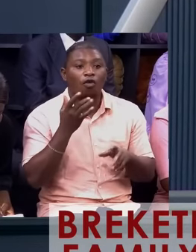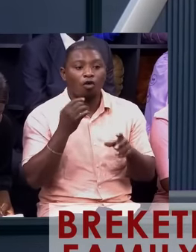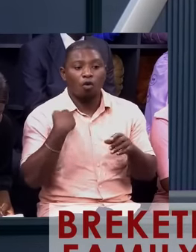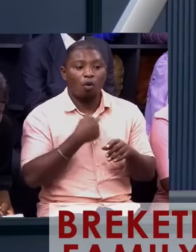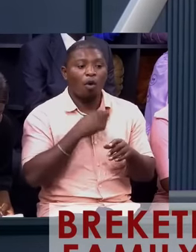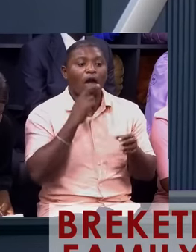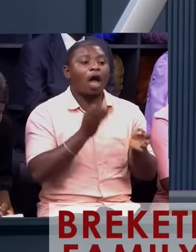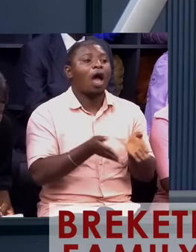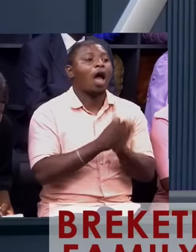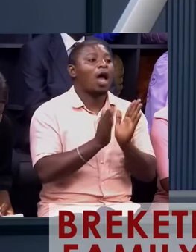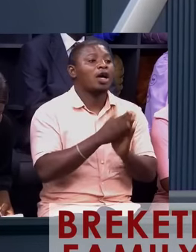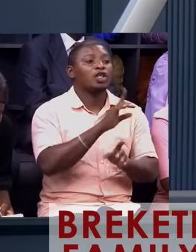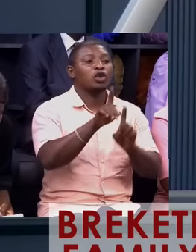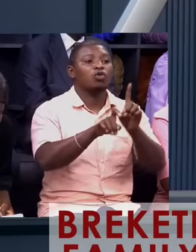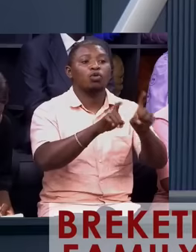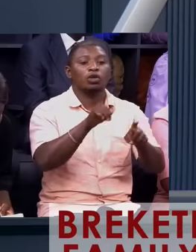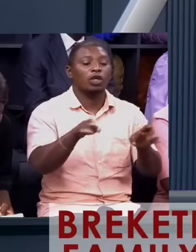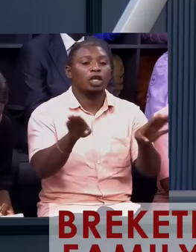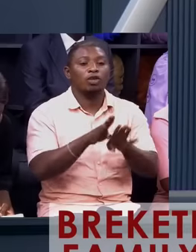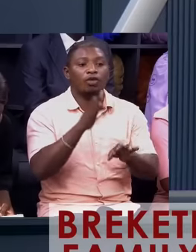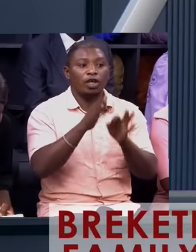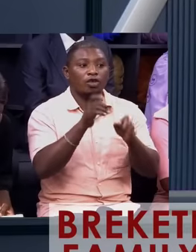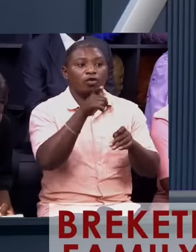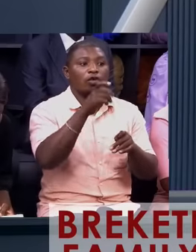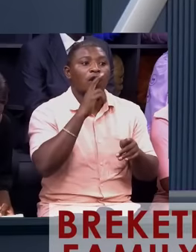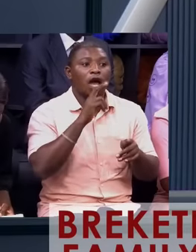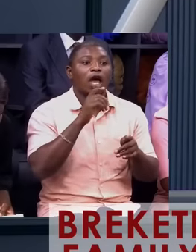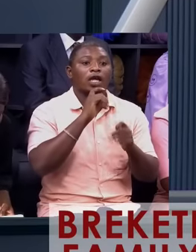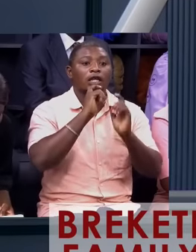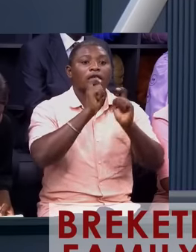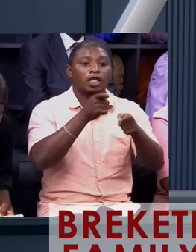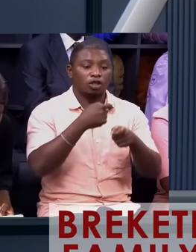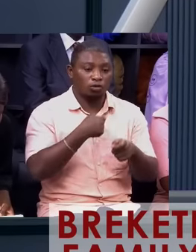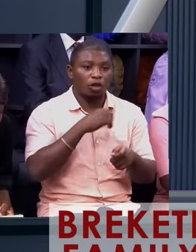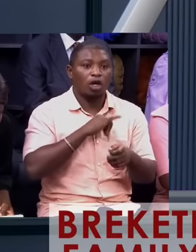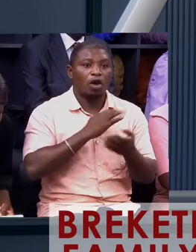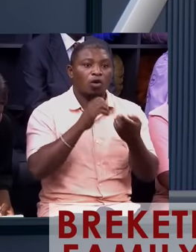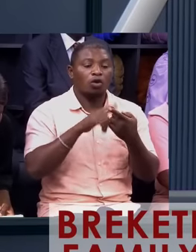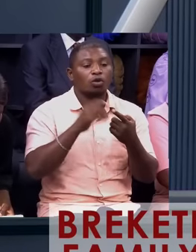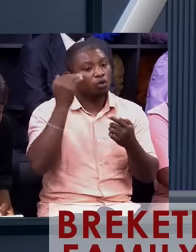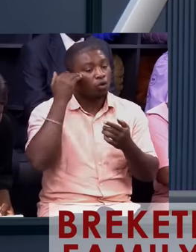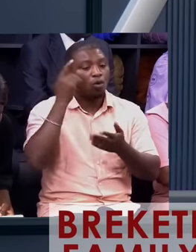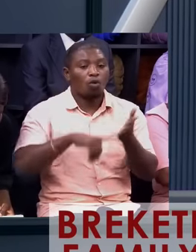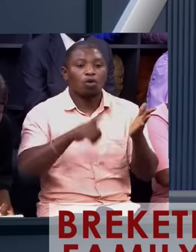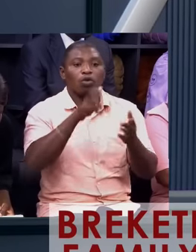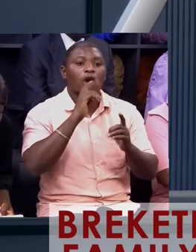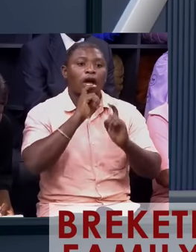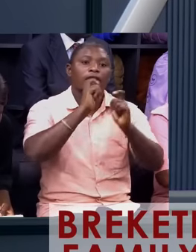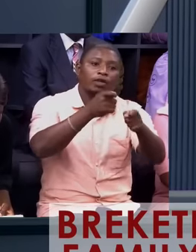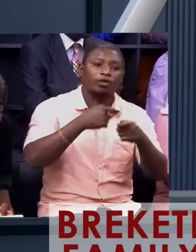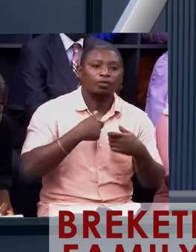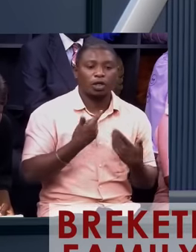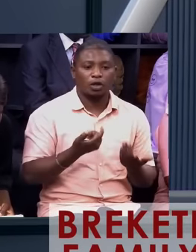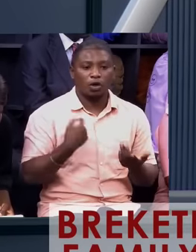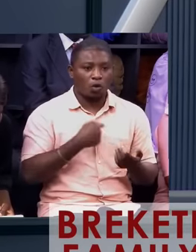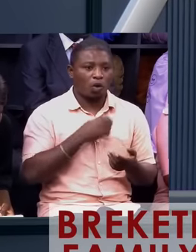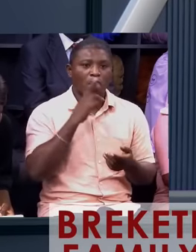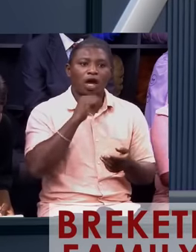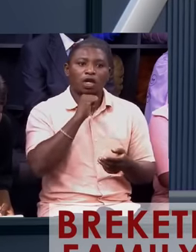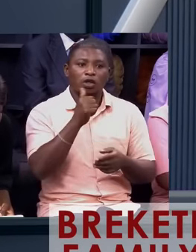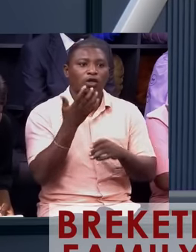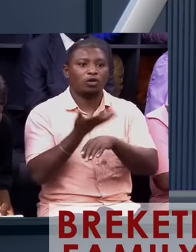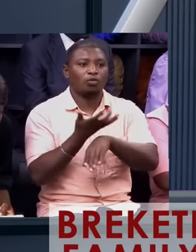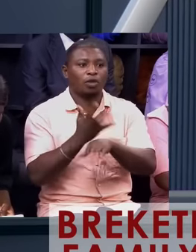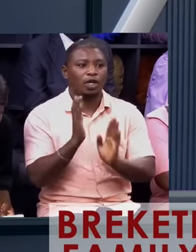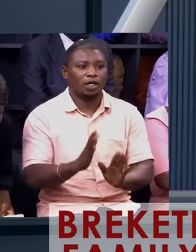asking questions even if you are dashing me I want to know what you are dashing me we are not Beggars now beggar